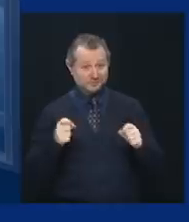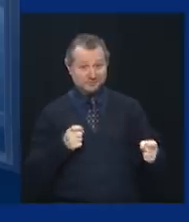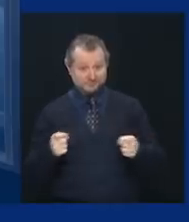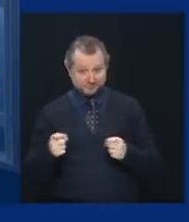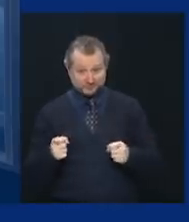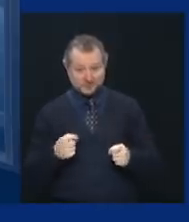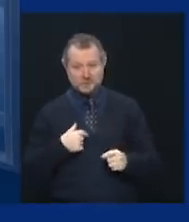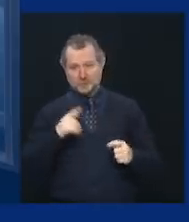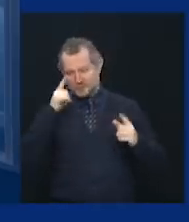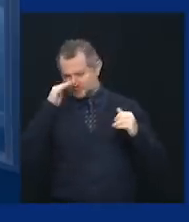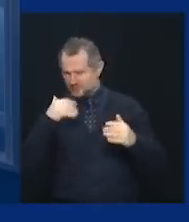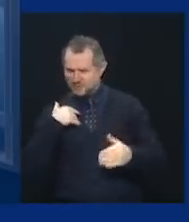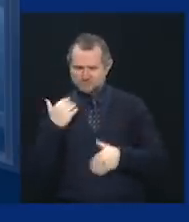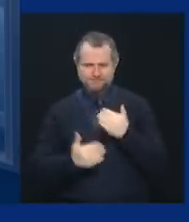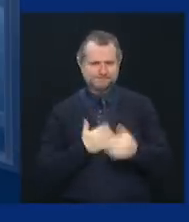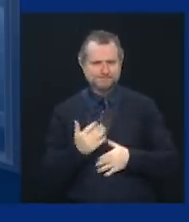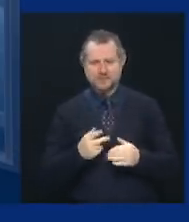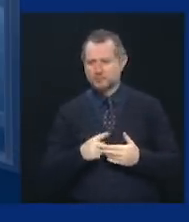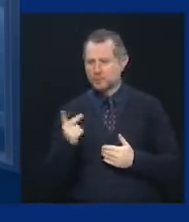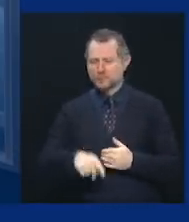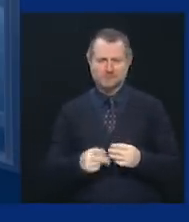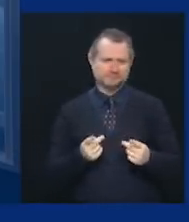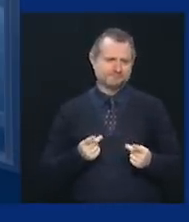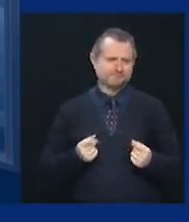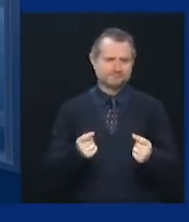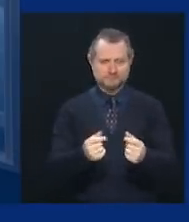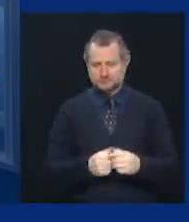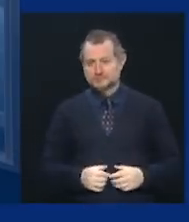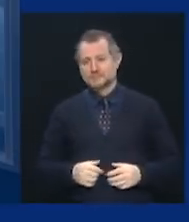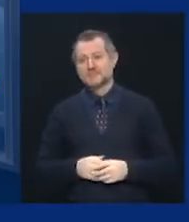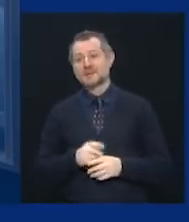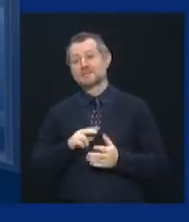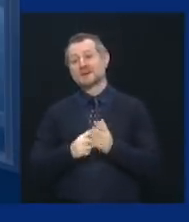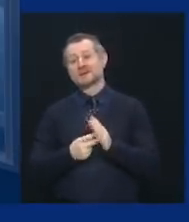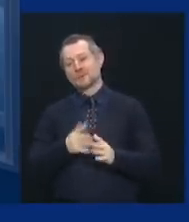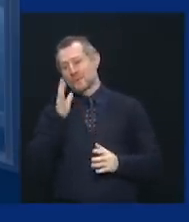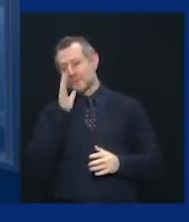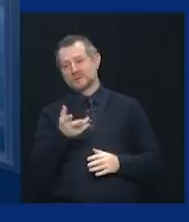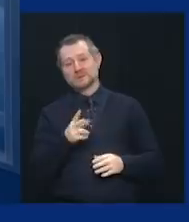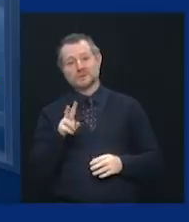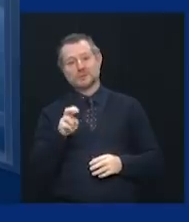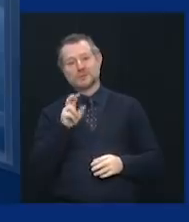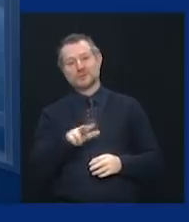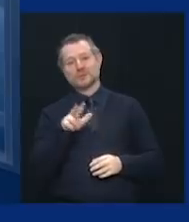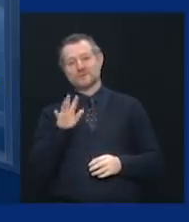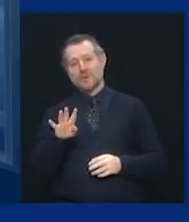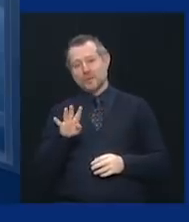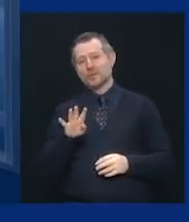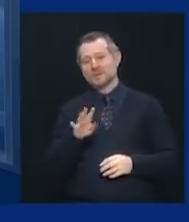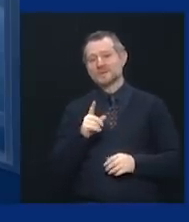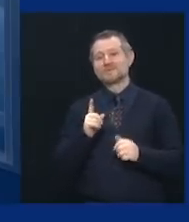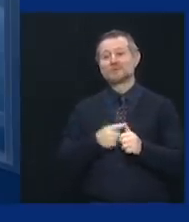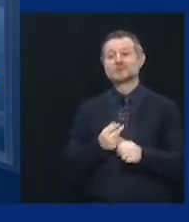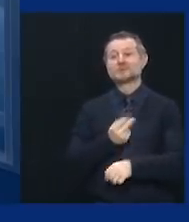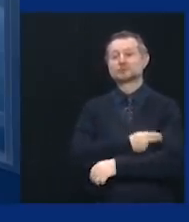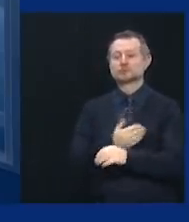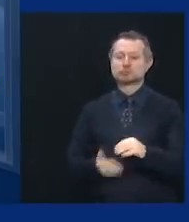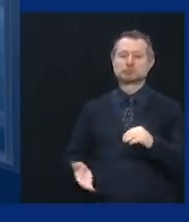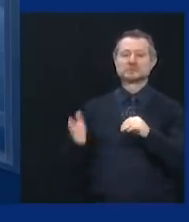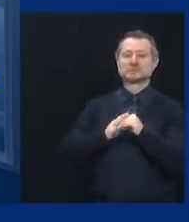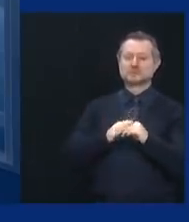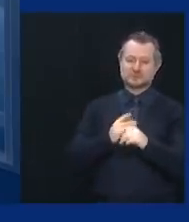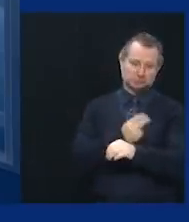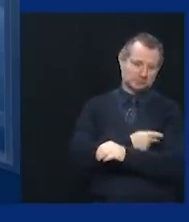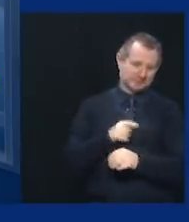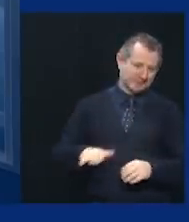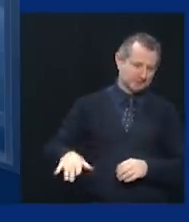expedite the federal program, and 234 additional dosages will happen